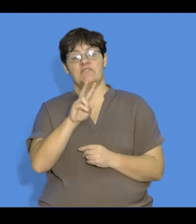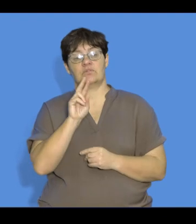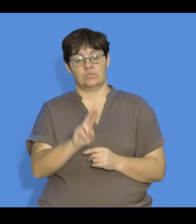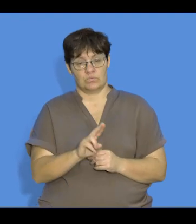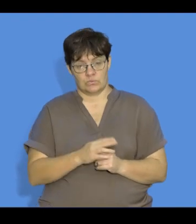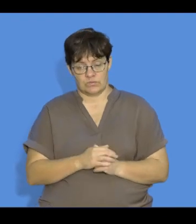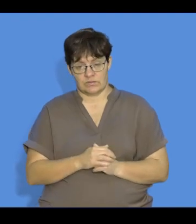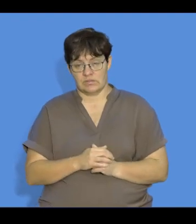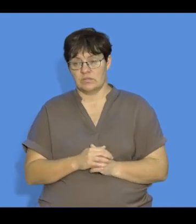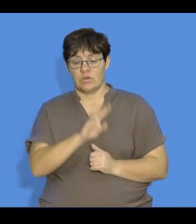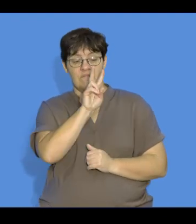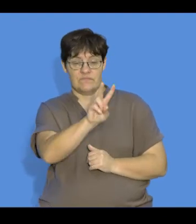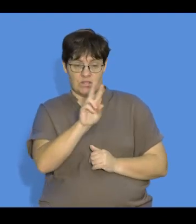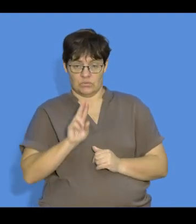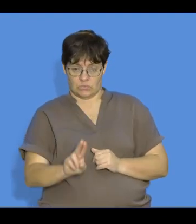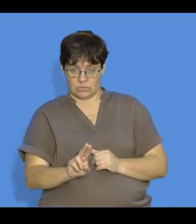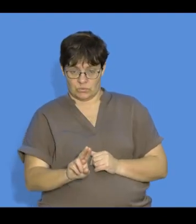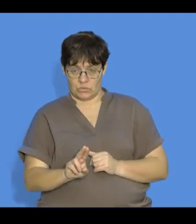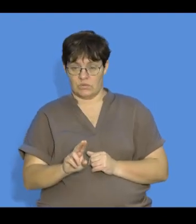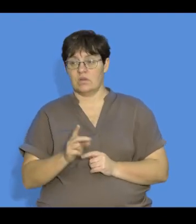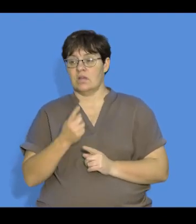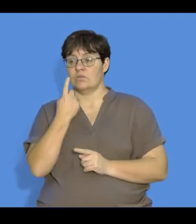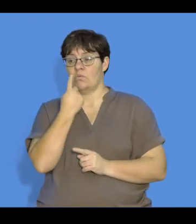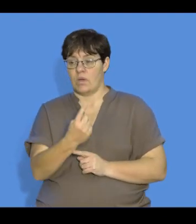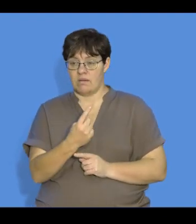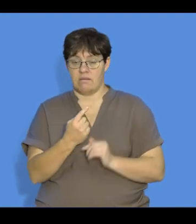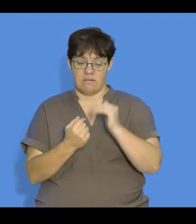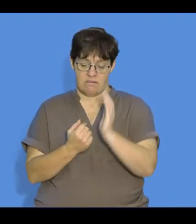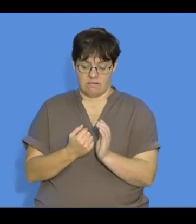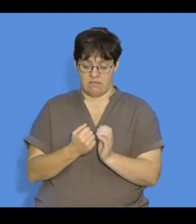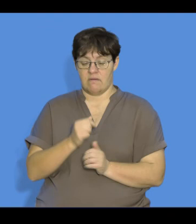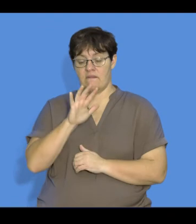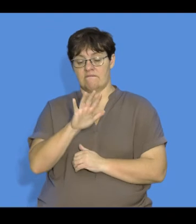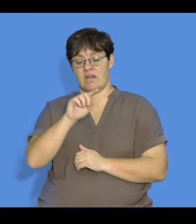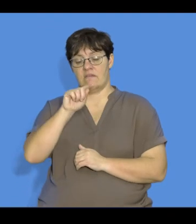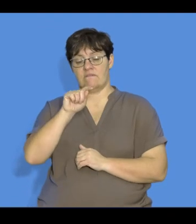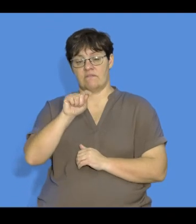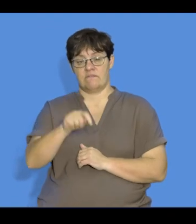V2. So our V2 is equals to 1 multiplied by